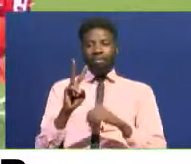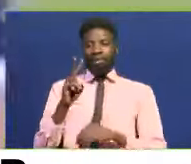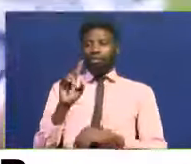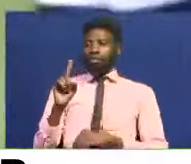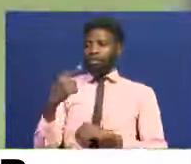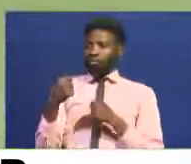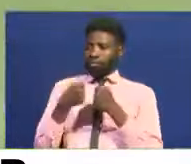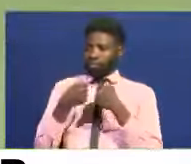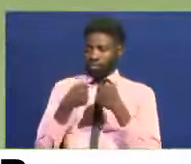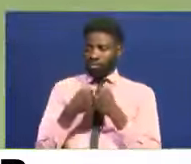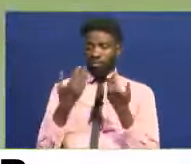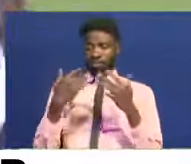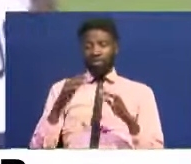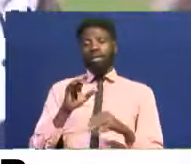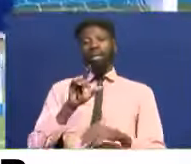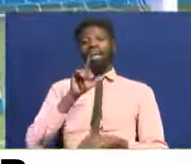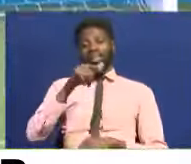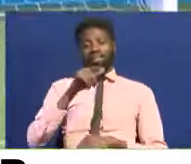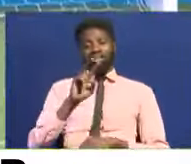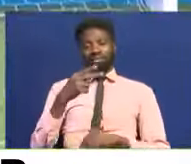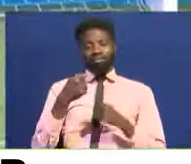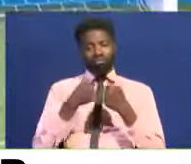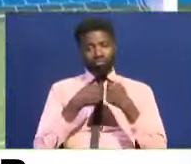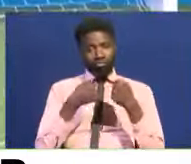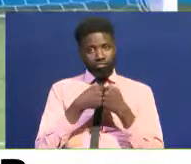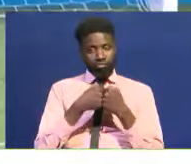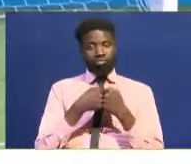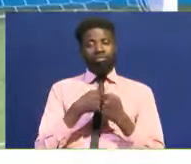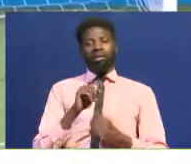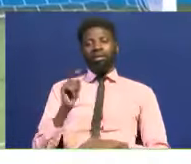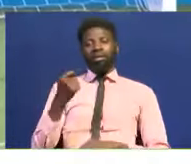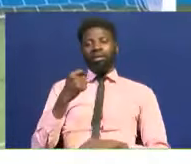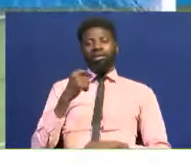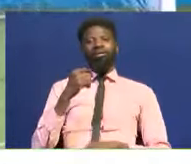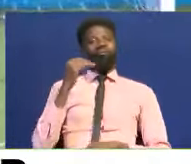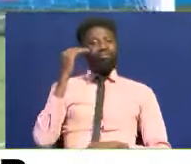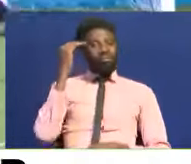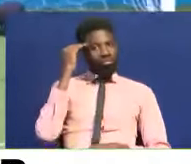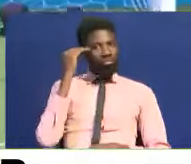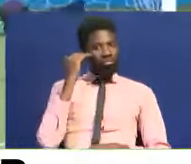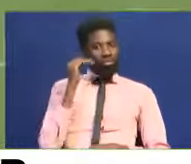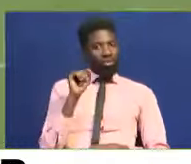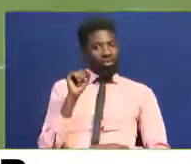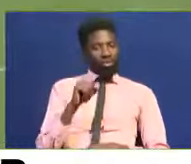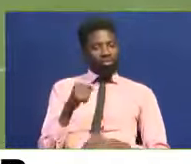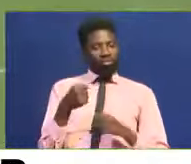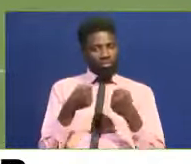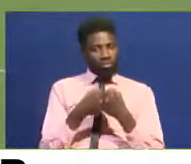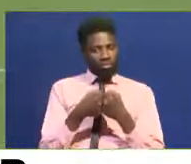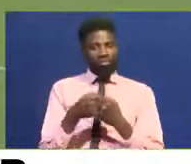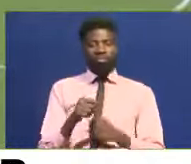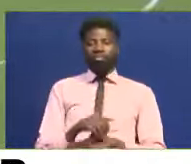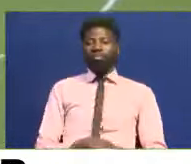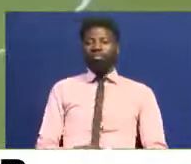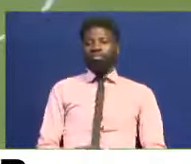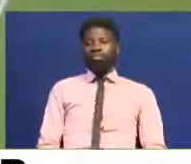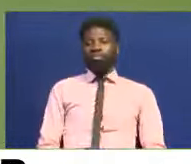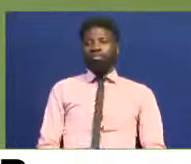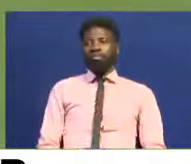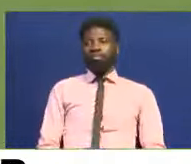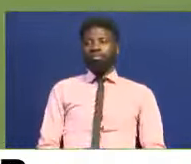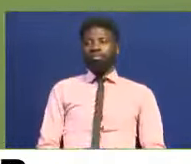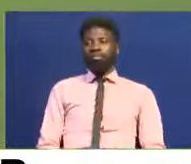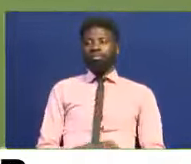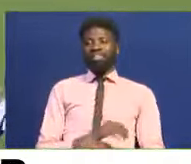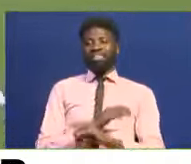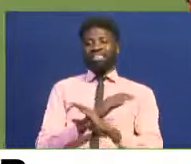Junior Starlets will face North Korea in their second match on Sunday after the Asians thrashed Mexico 4-1. Zambia, which are